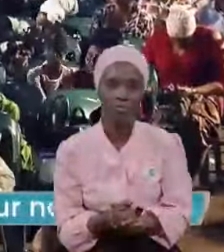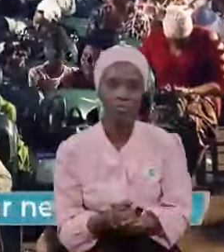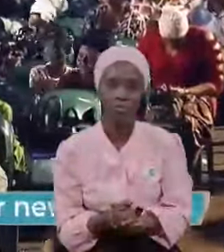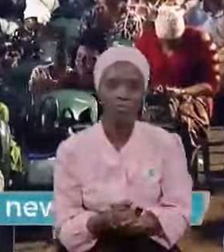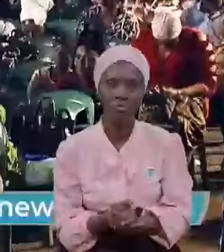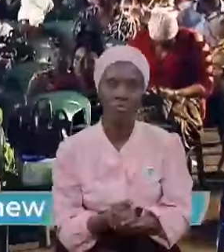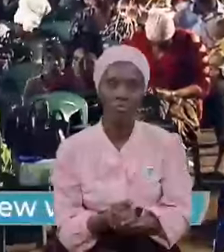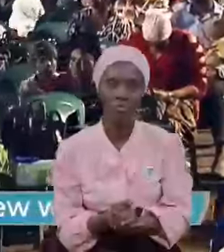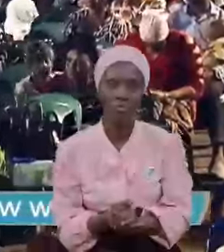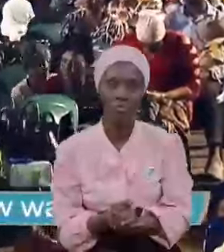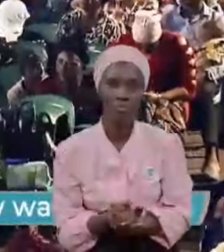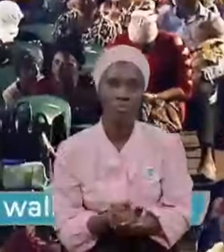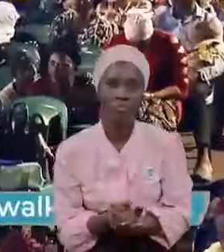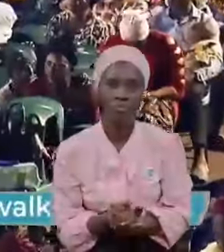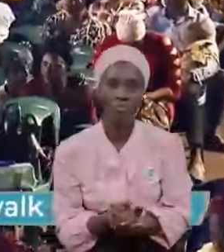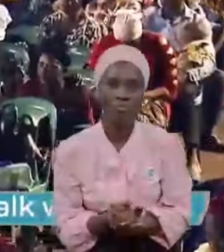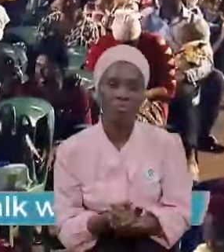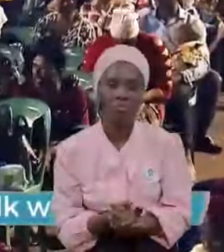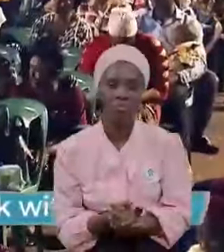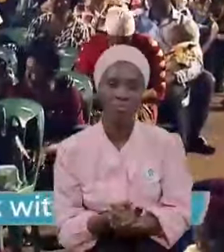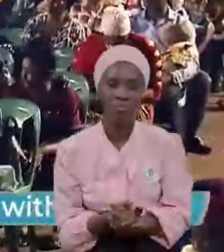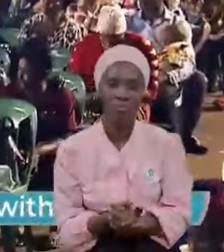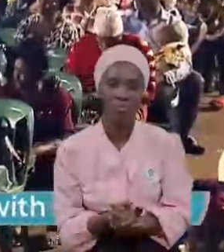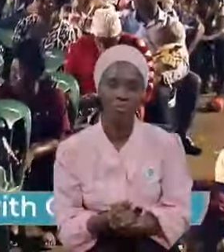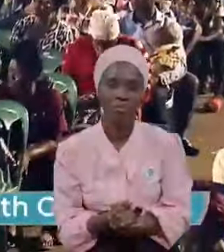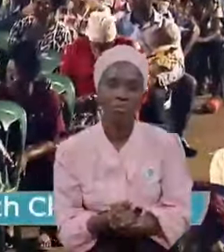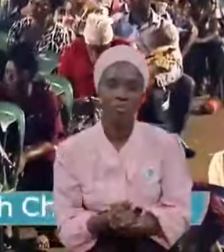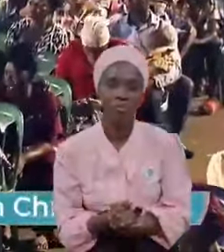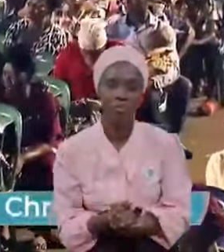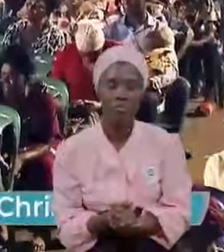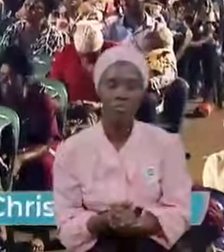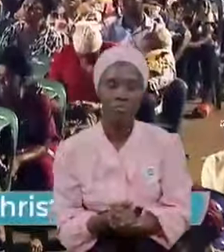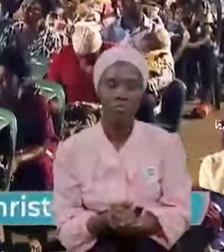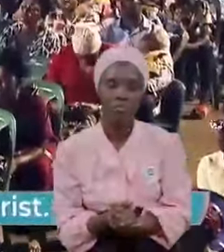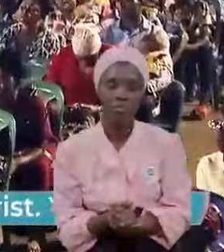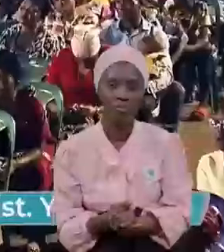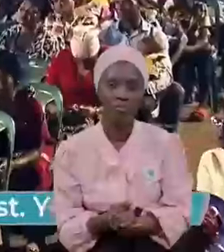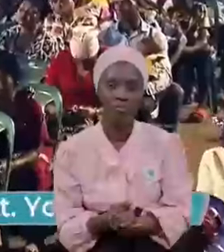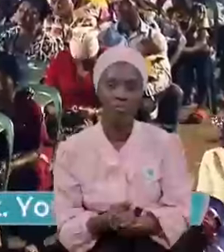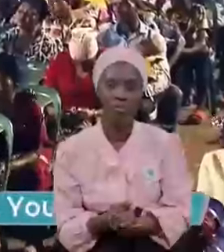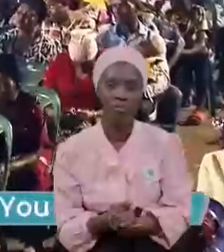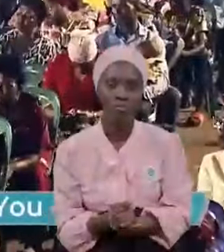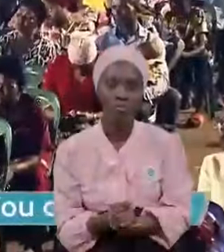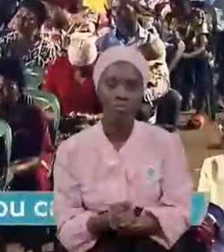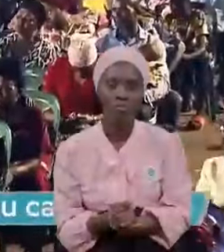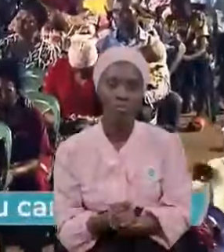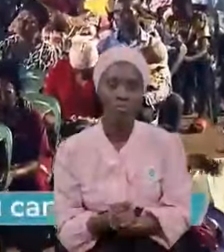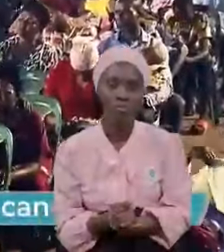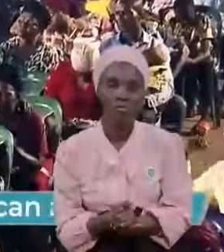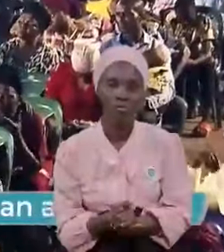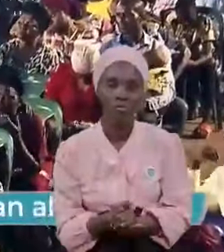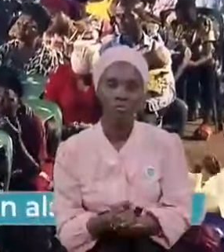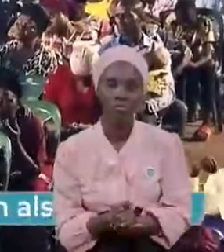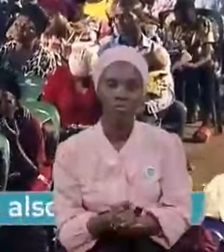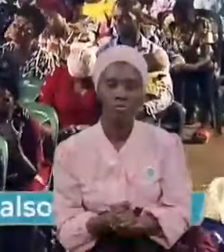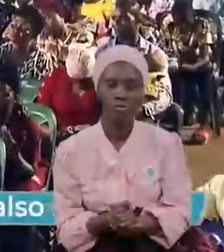and not get the correct thing. To my left, over here, if you are true, want the